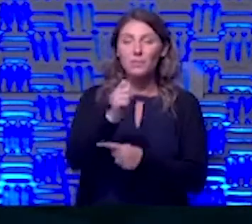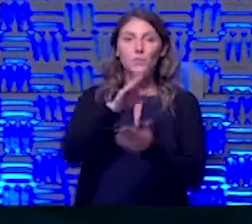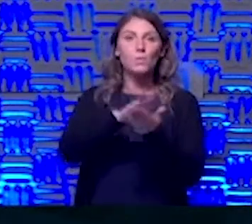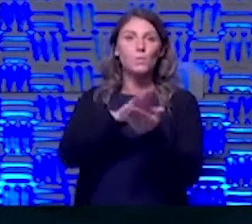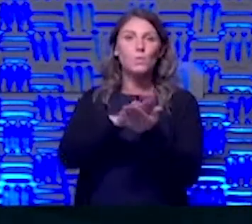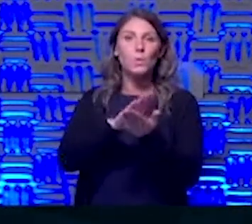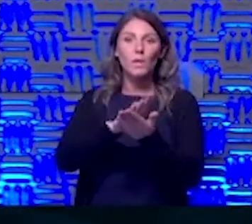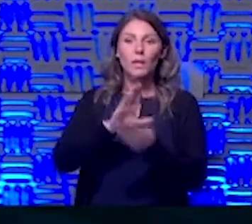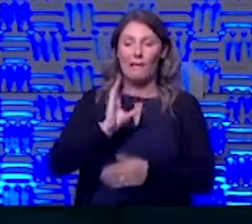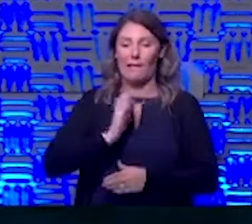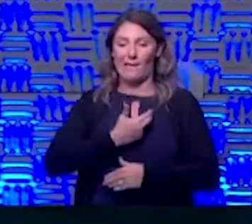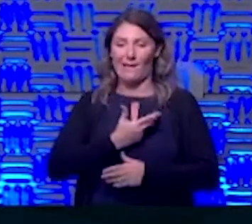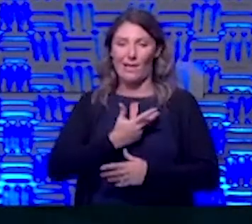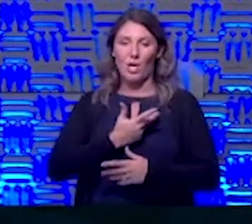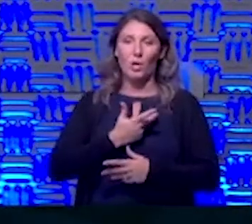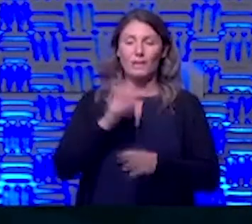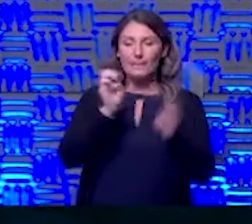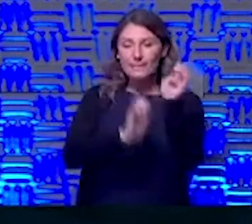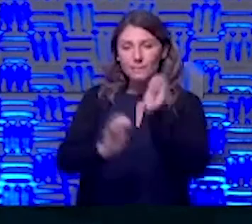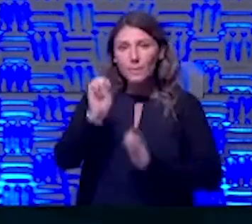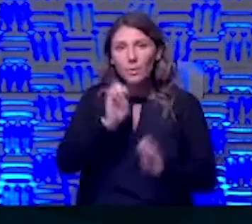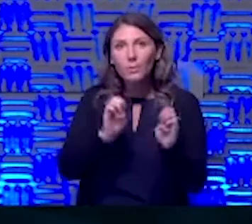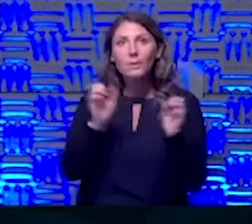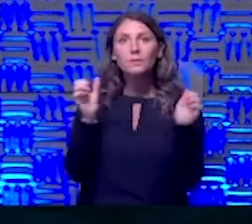our experimentations with